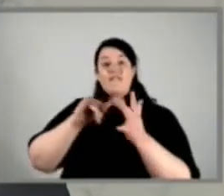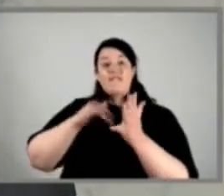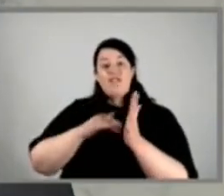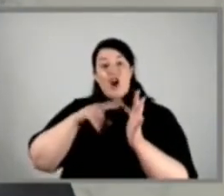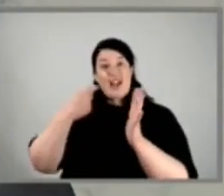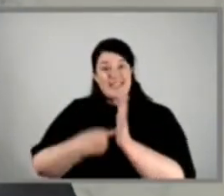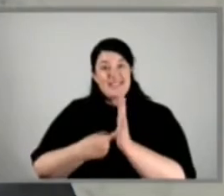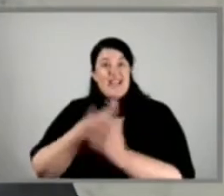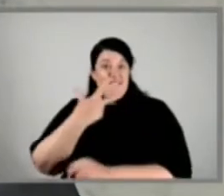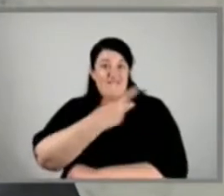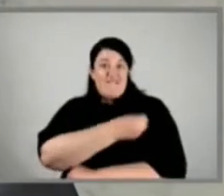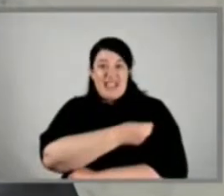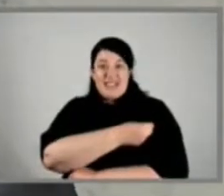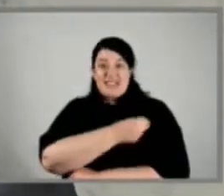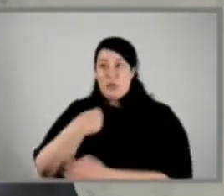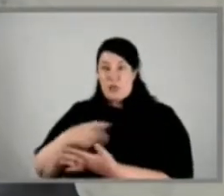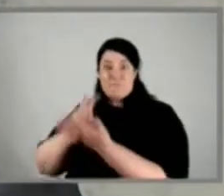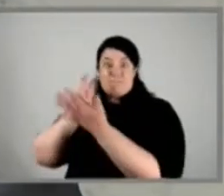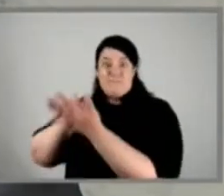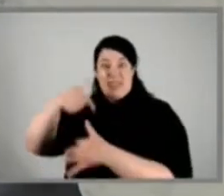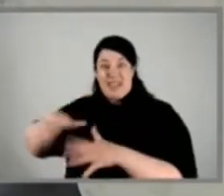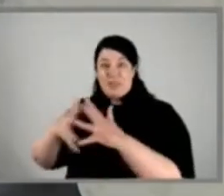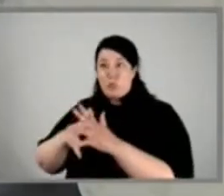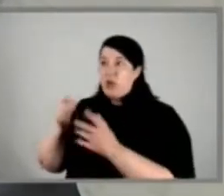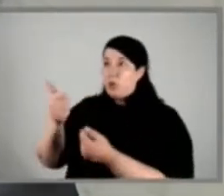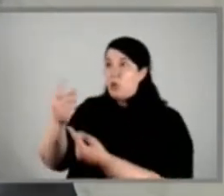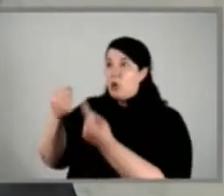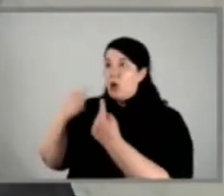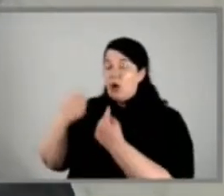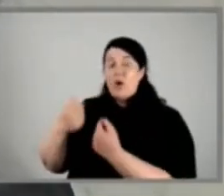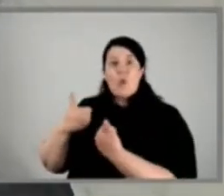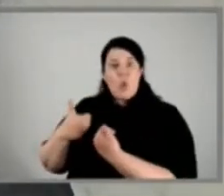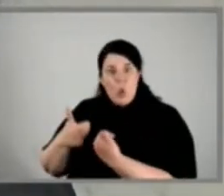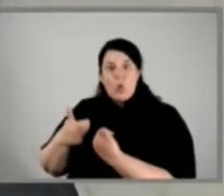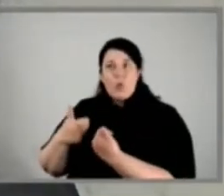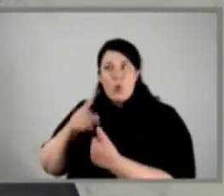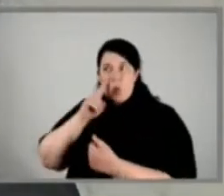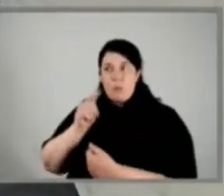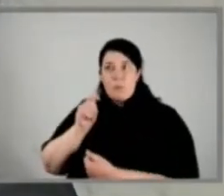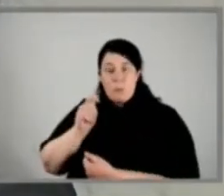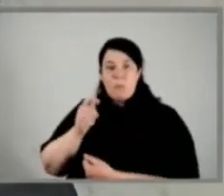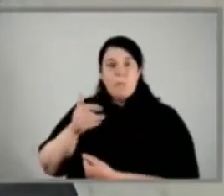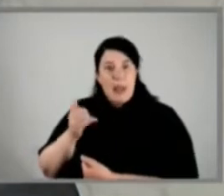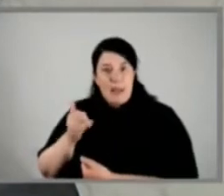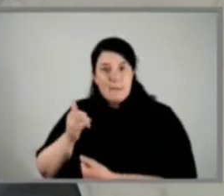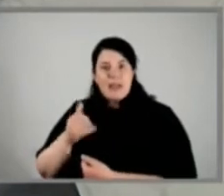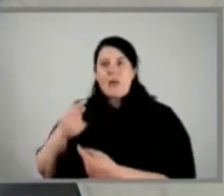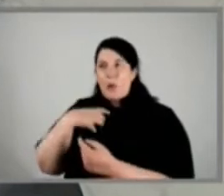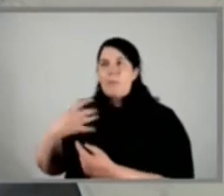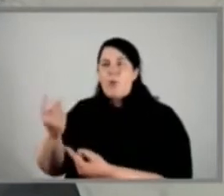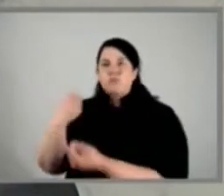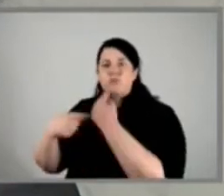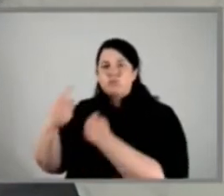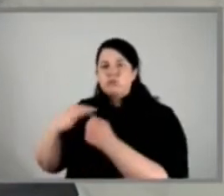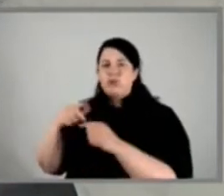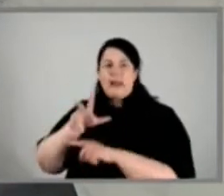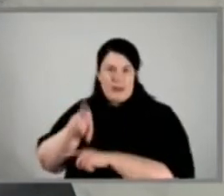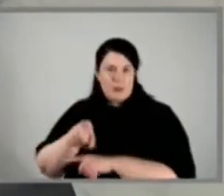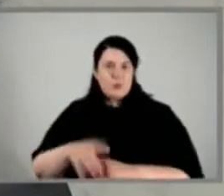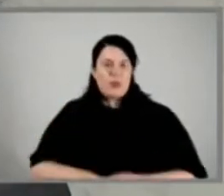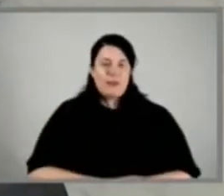week, and we expect other advice from those trials in coming days for the other vaccines. So